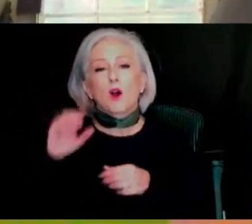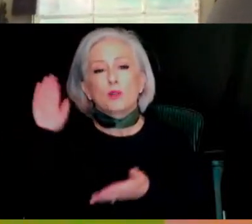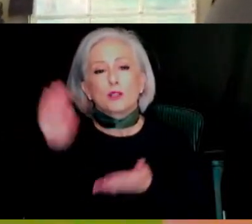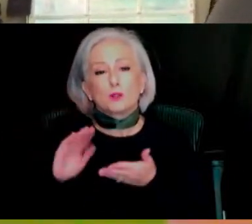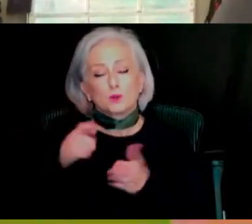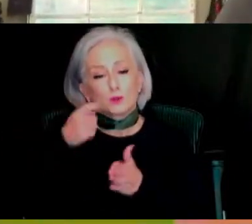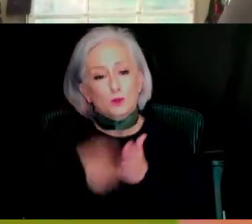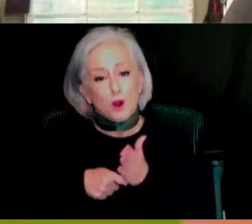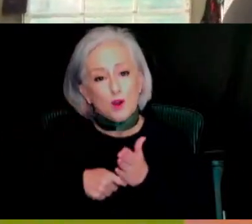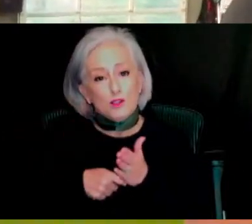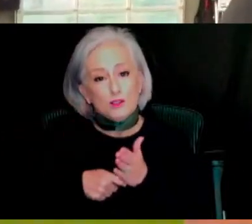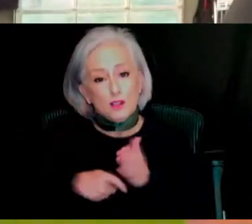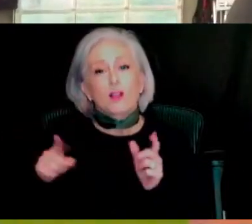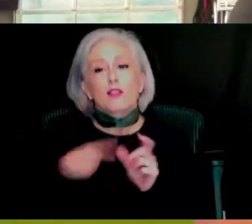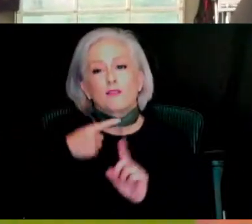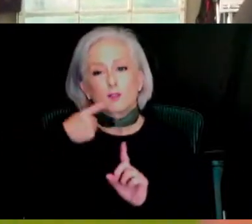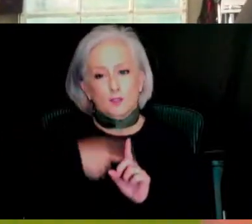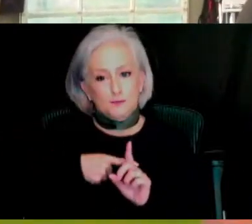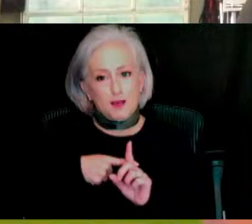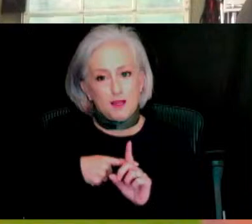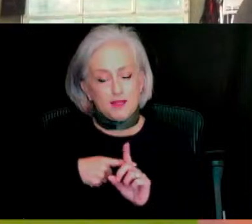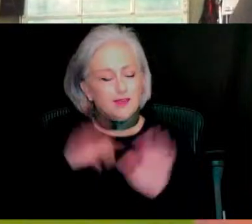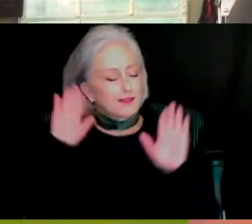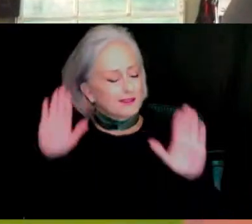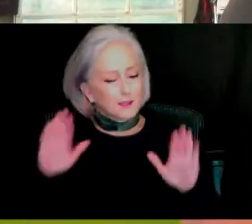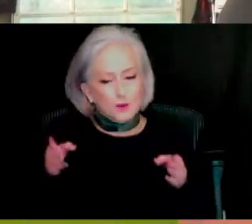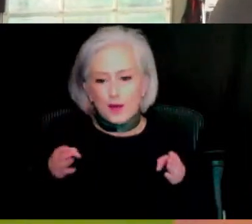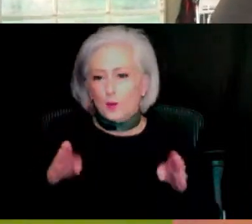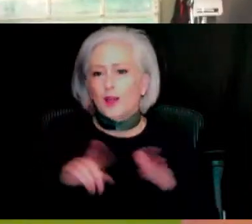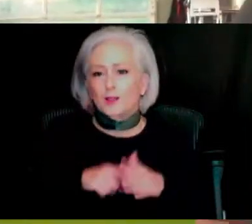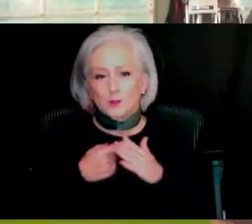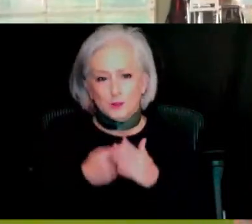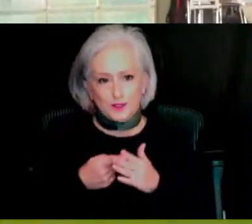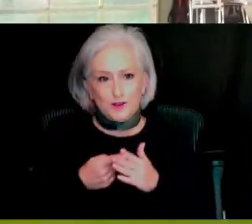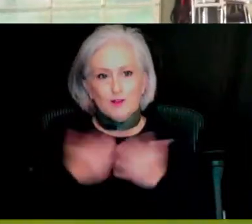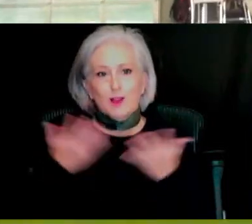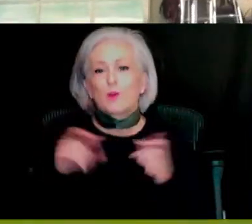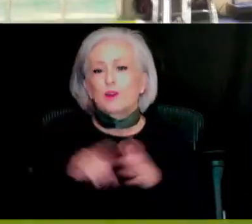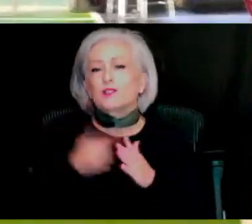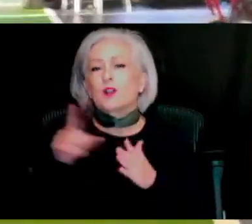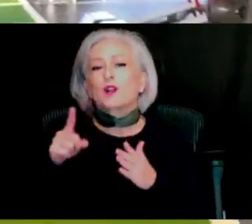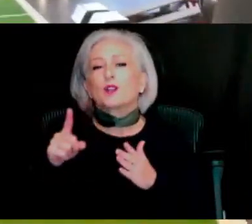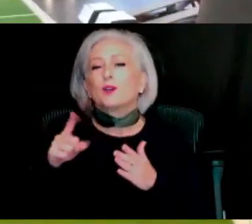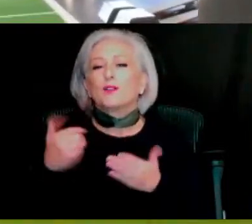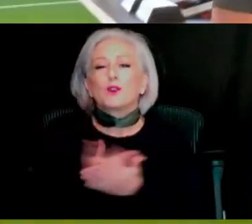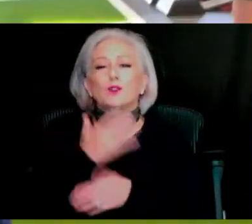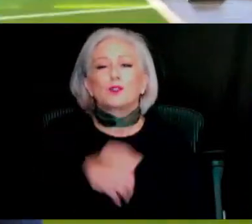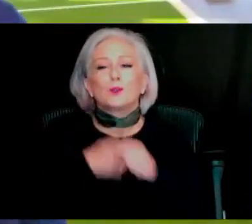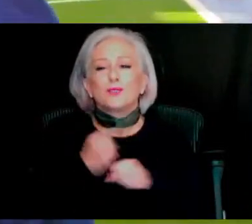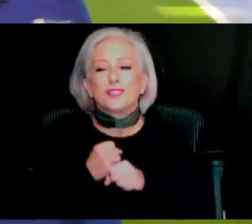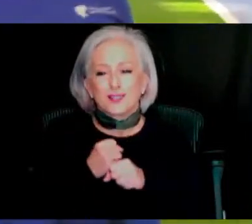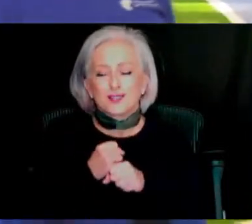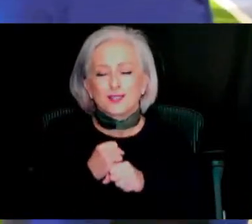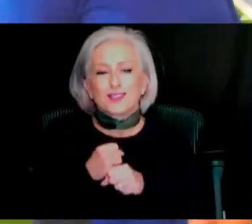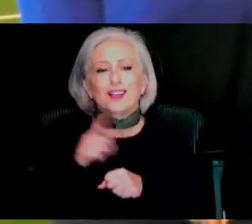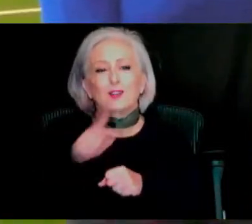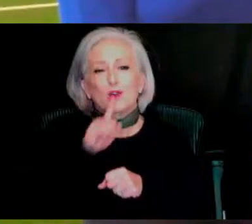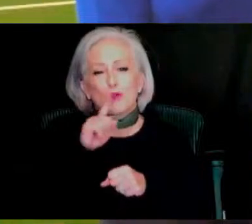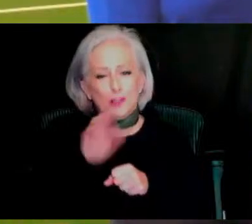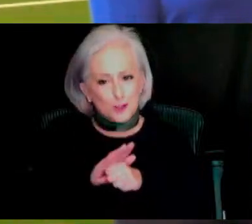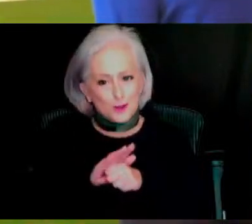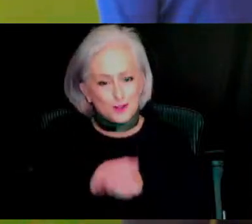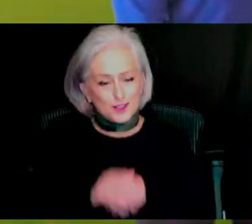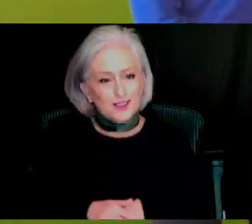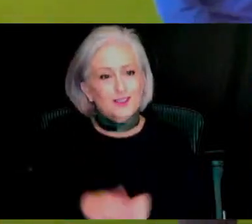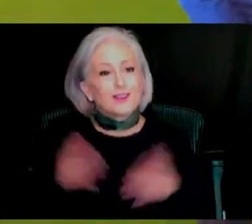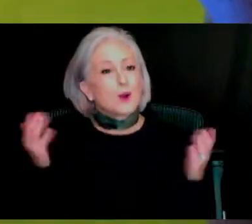conscious of your budget, so we want to give you a little deal to get you kick-started for the New Year's and those New Year's resolutions. And you welcome beginners, you welcome